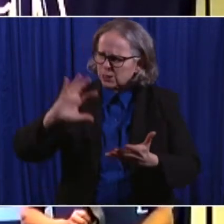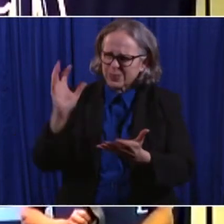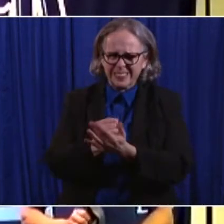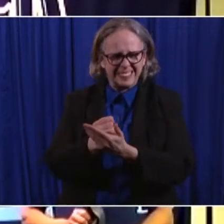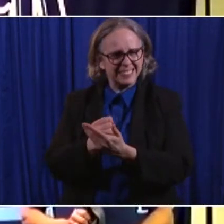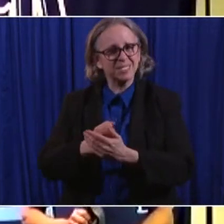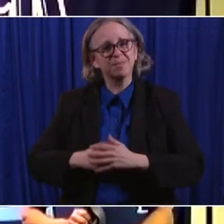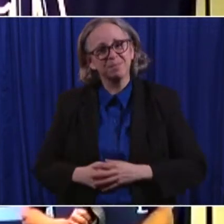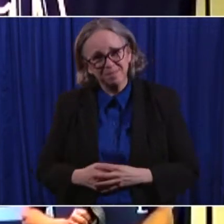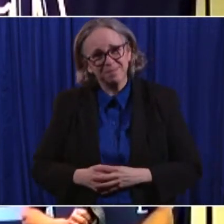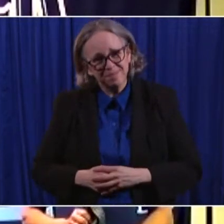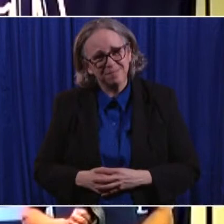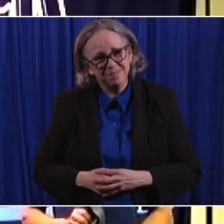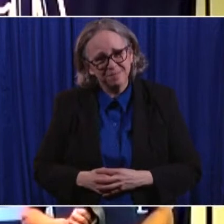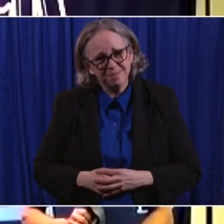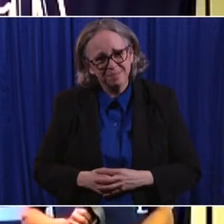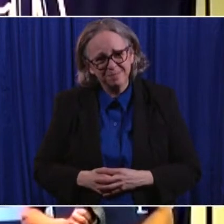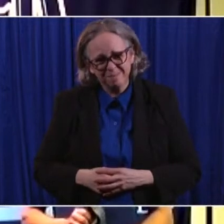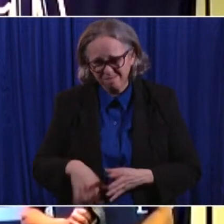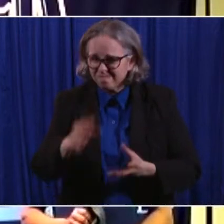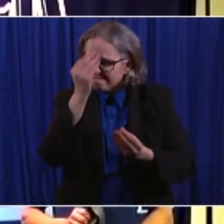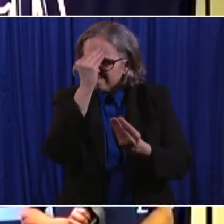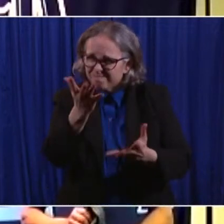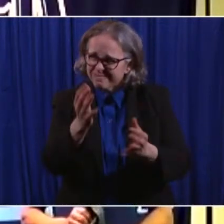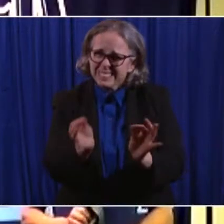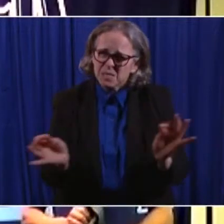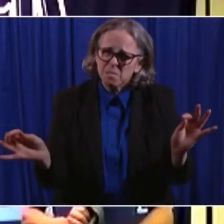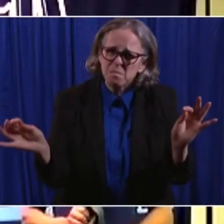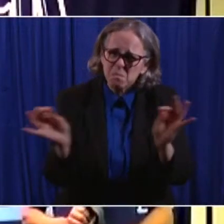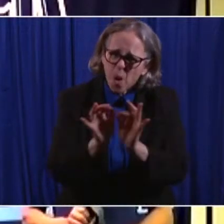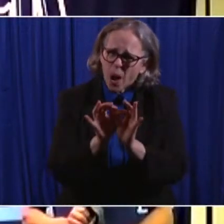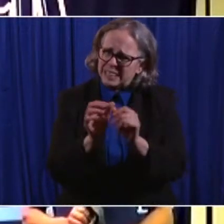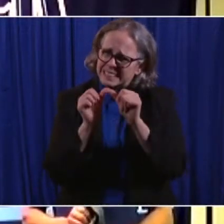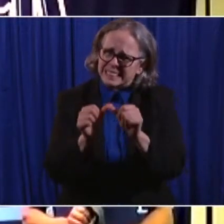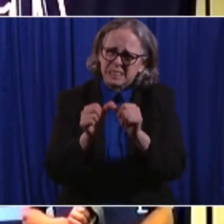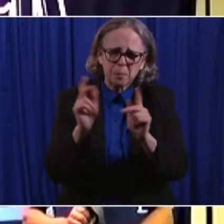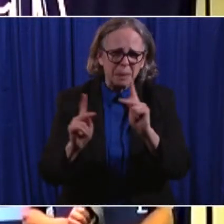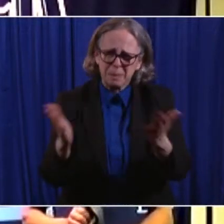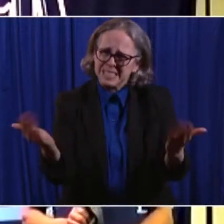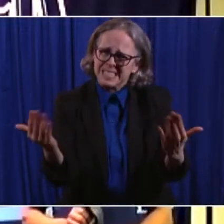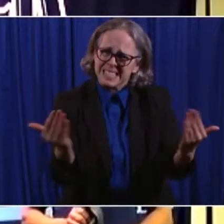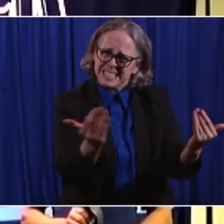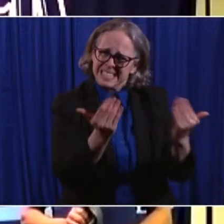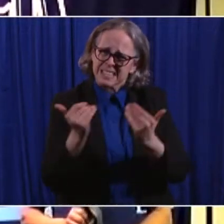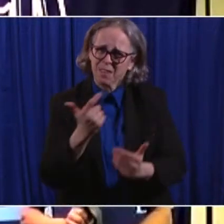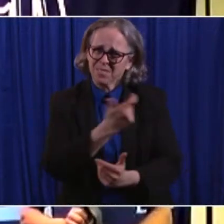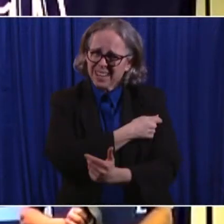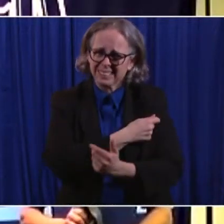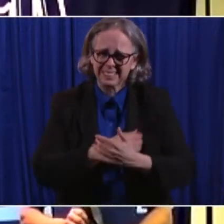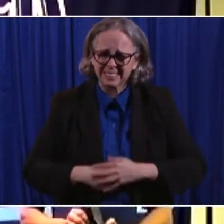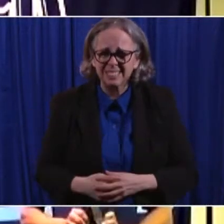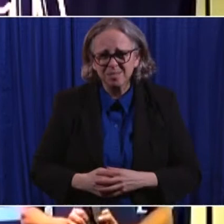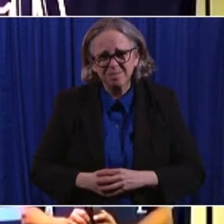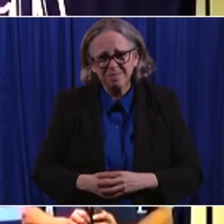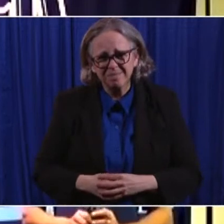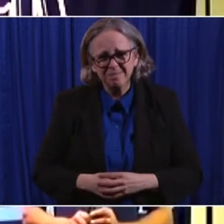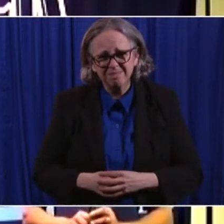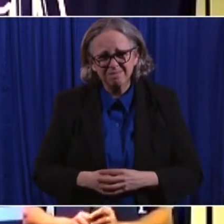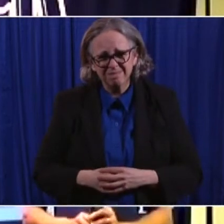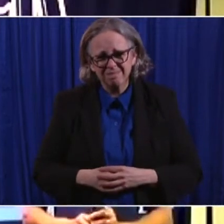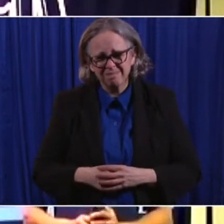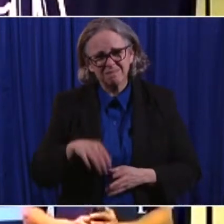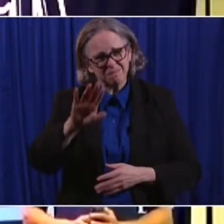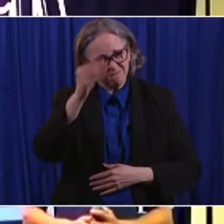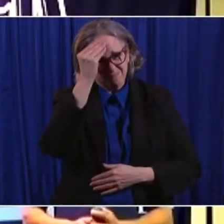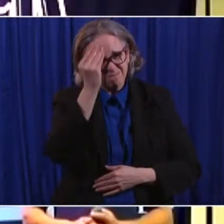throughout the course of this time frame that we have. And I will tell you that we've done many of these on our news conferences where